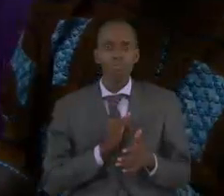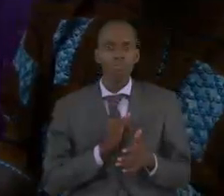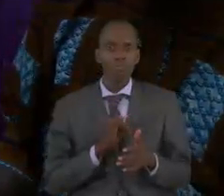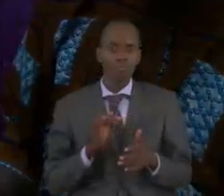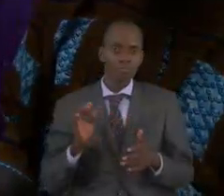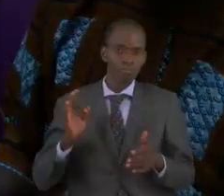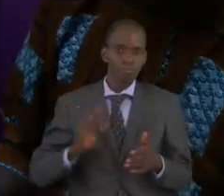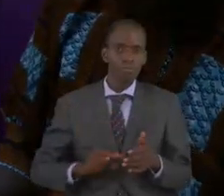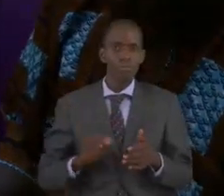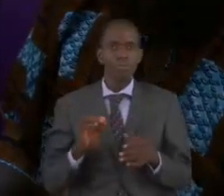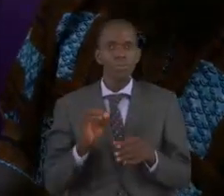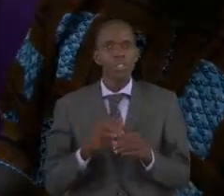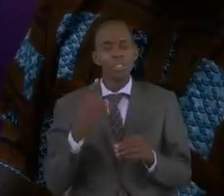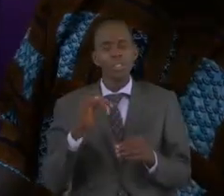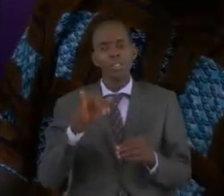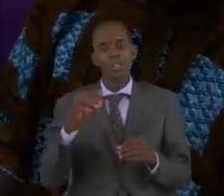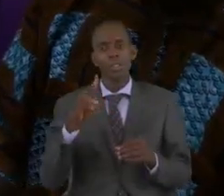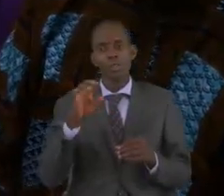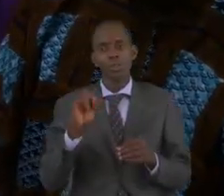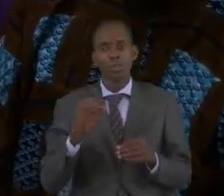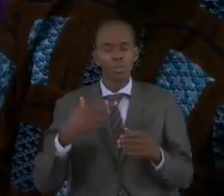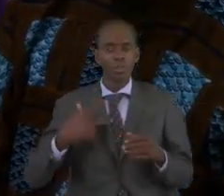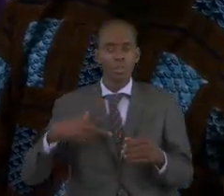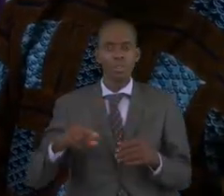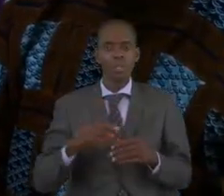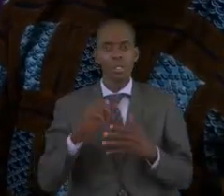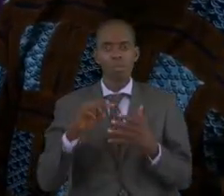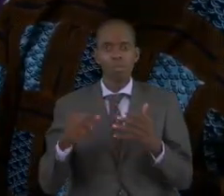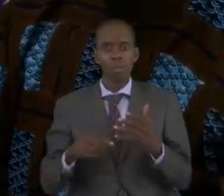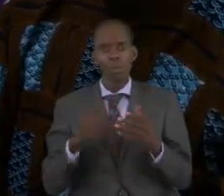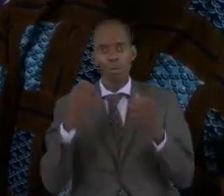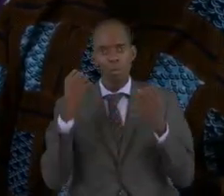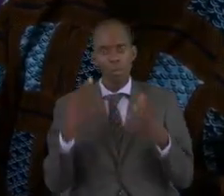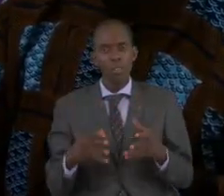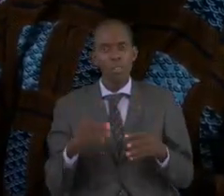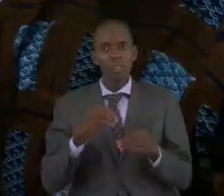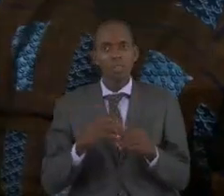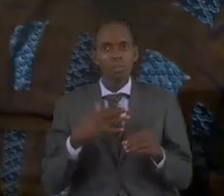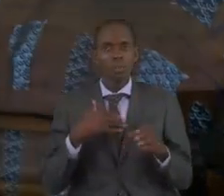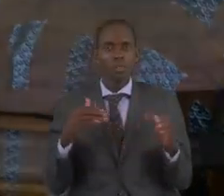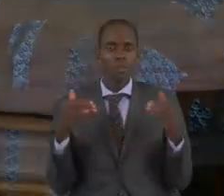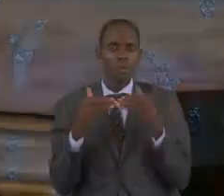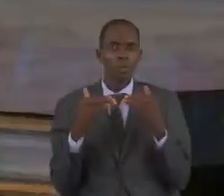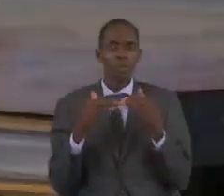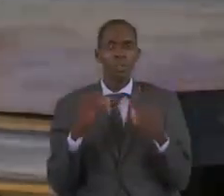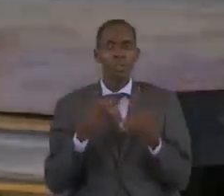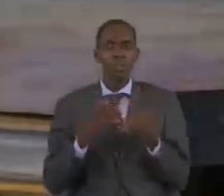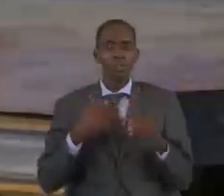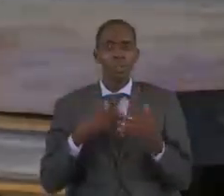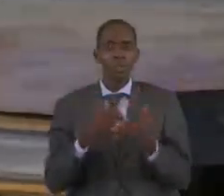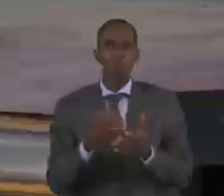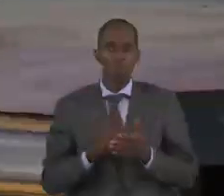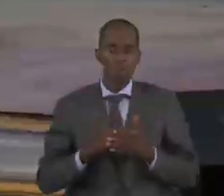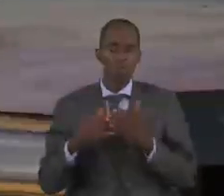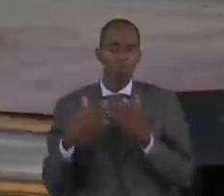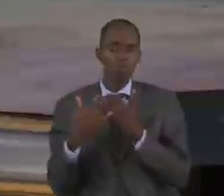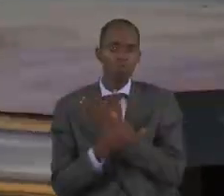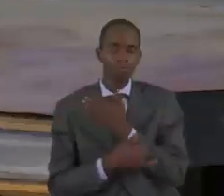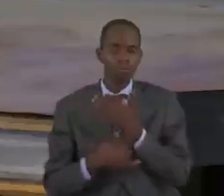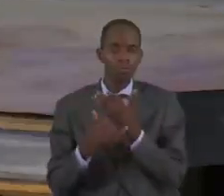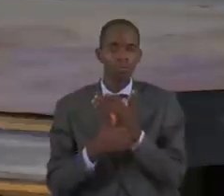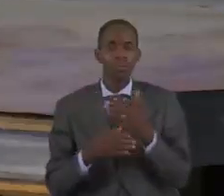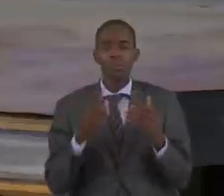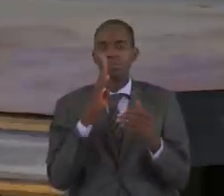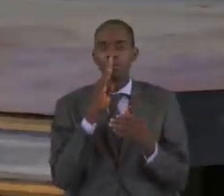religion above many, my equals in my own nation, being more